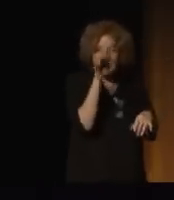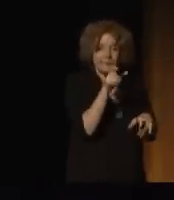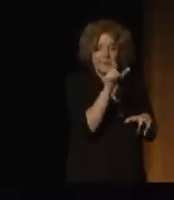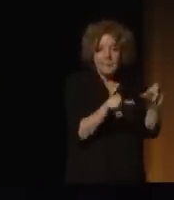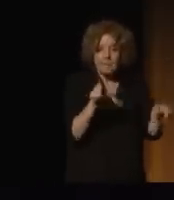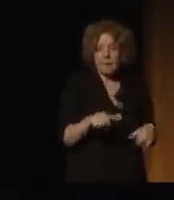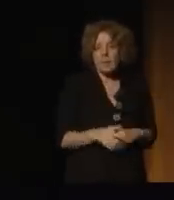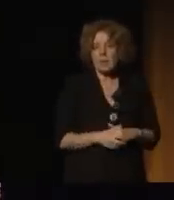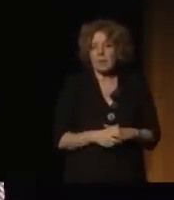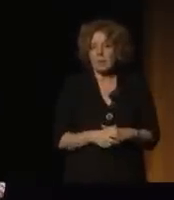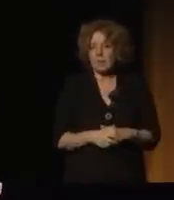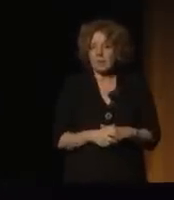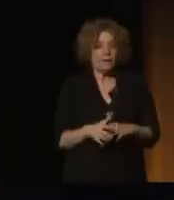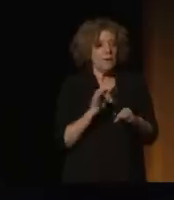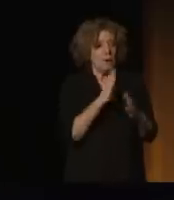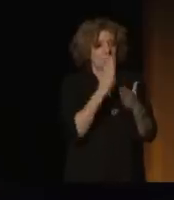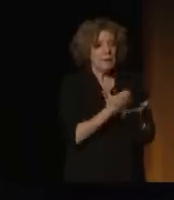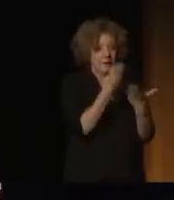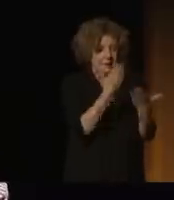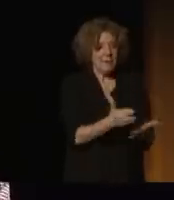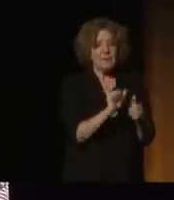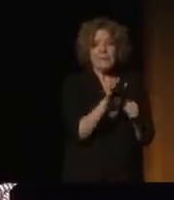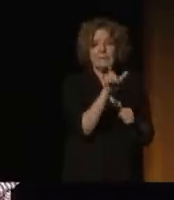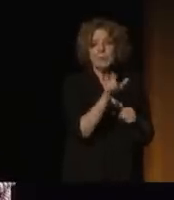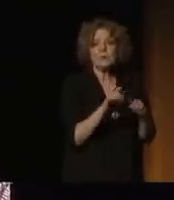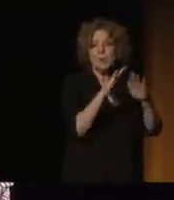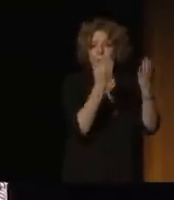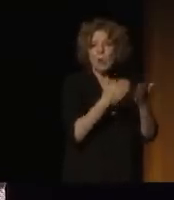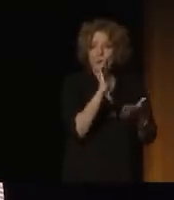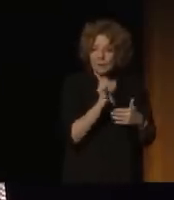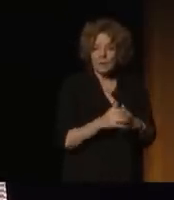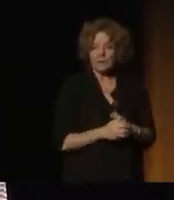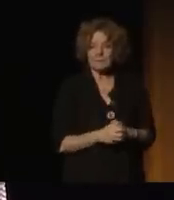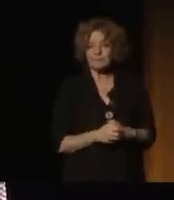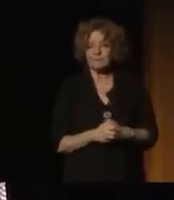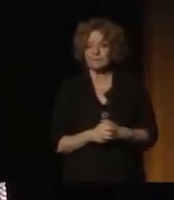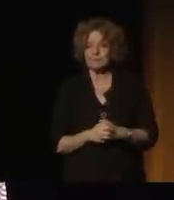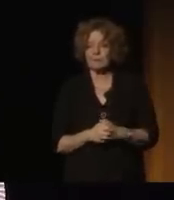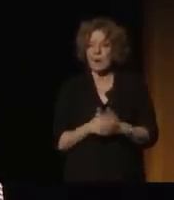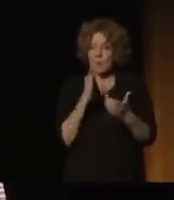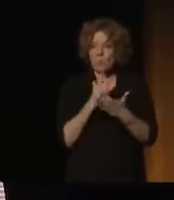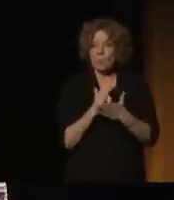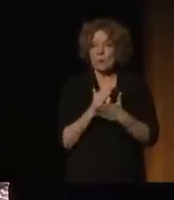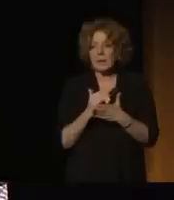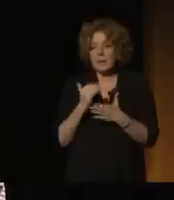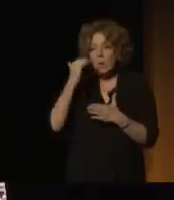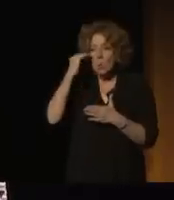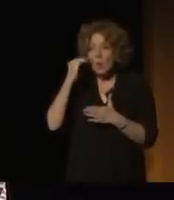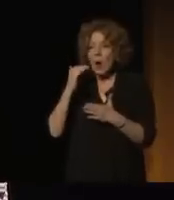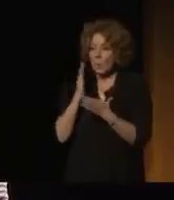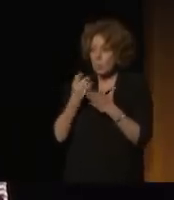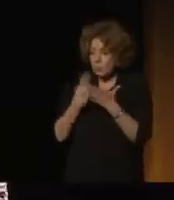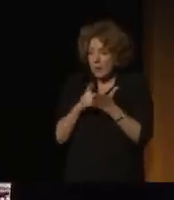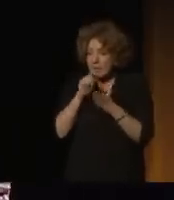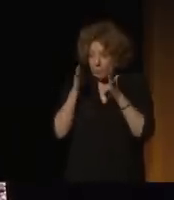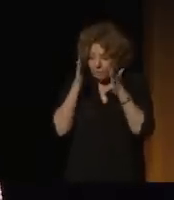most generally admirable people on the face of the planet Earth, and more about women who work at McDonald's, you know, women who